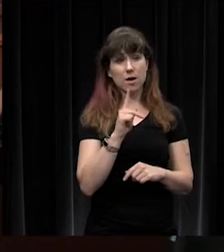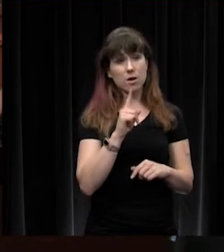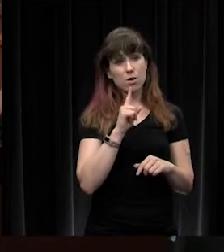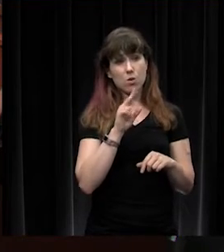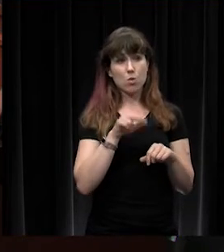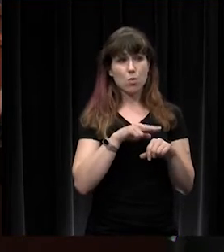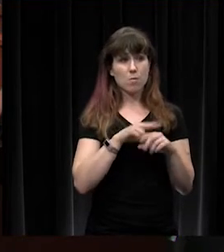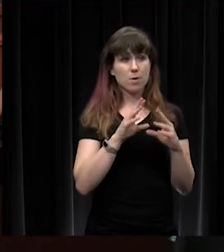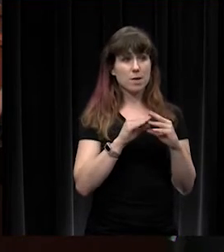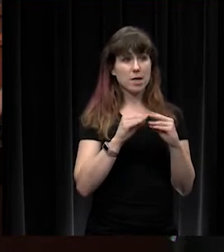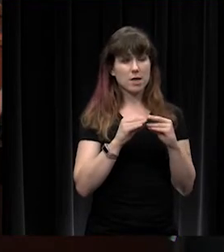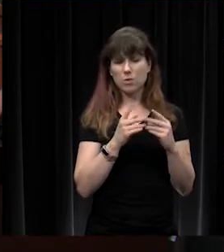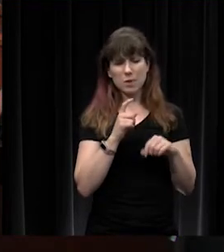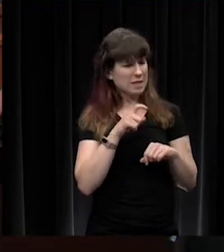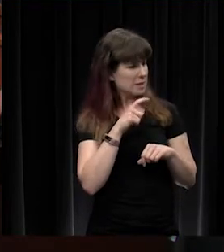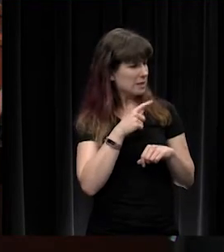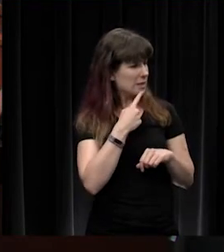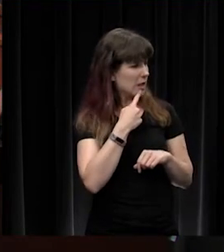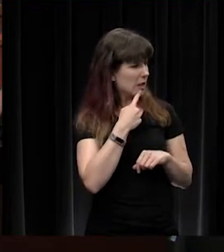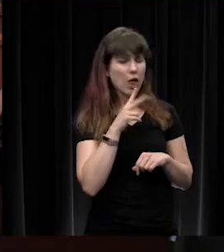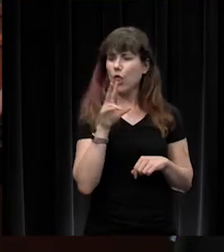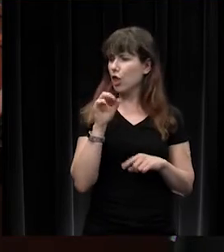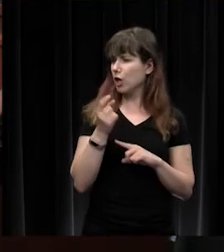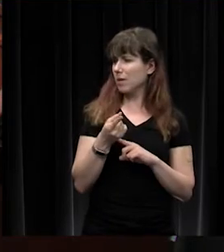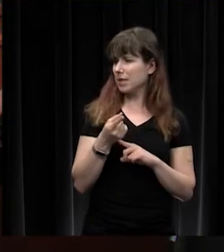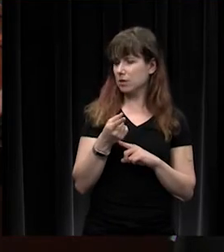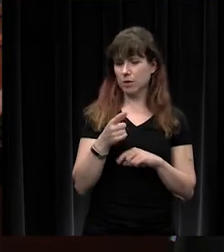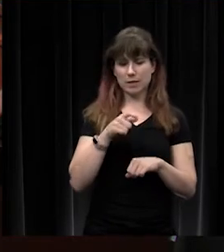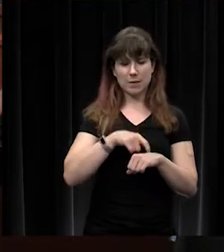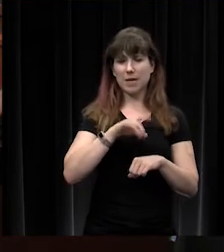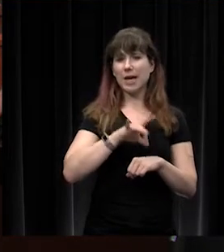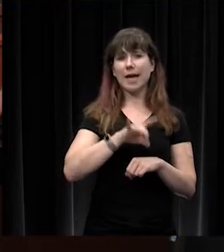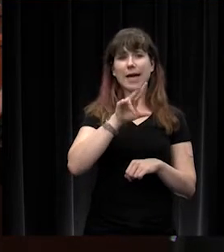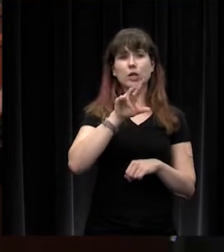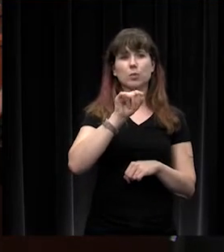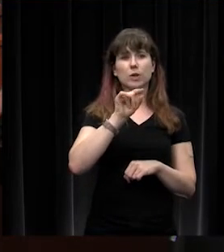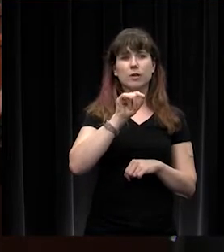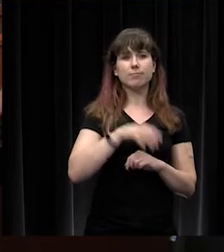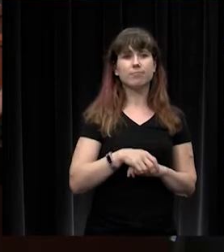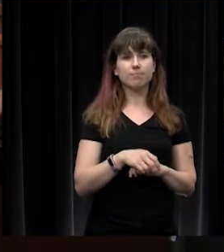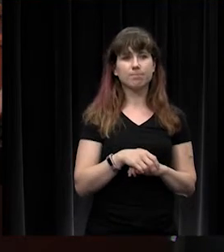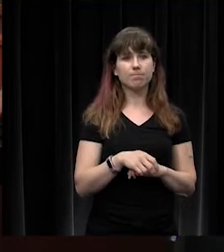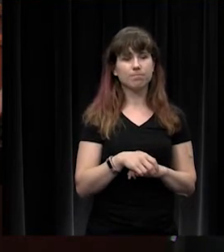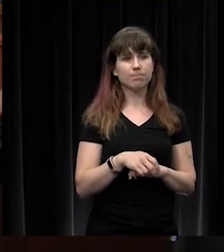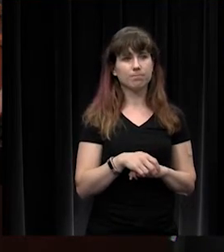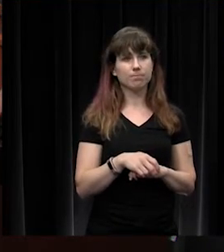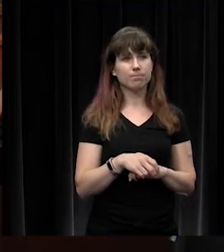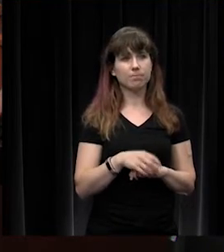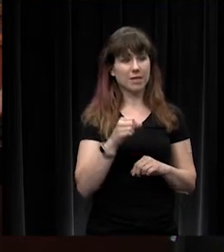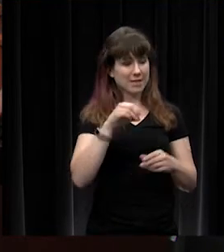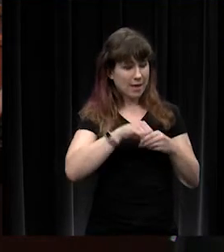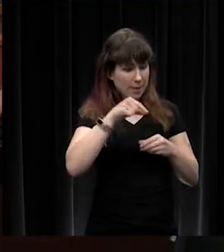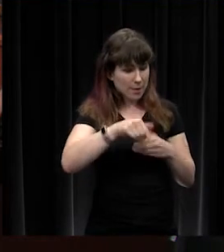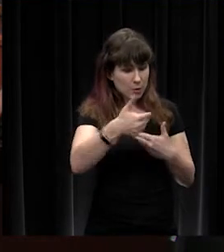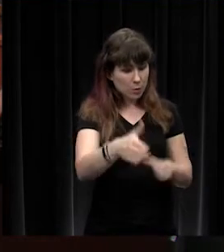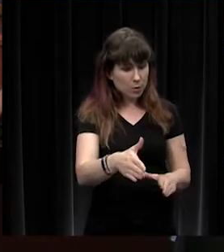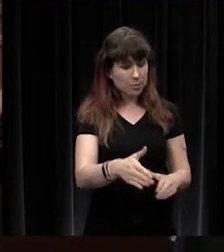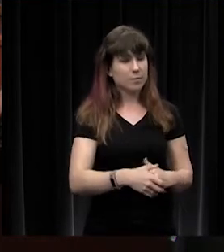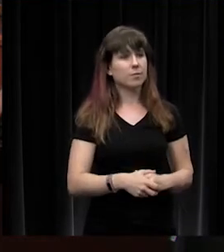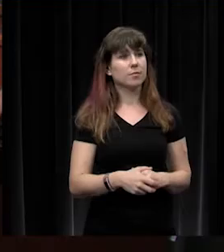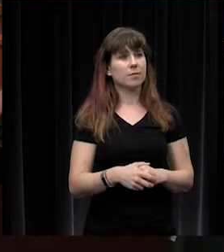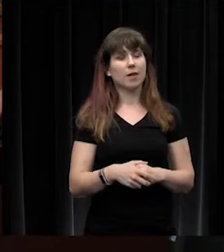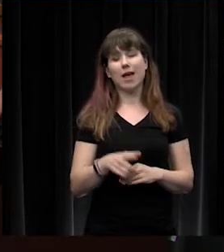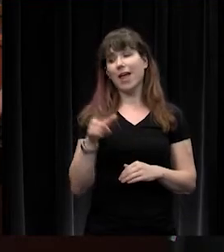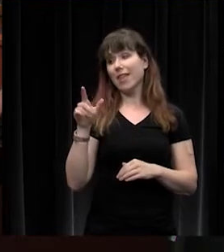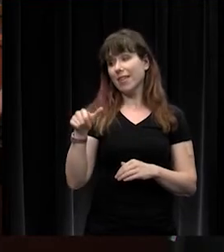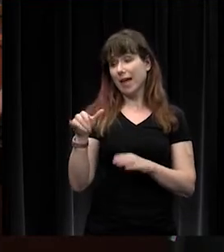minutes, so at 8:20? At 8:20? Yes. In this room, executive session is required in order to